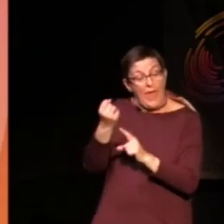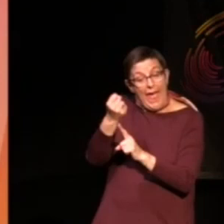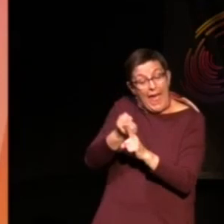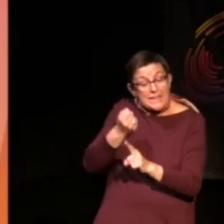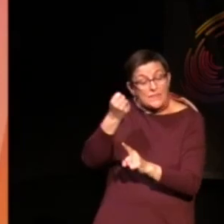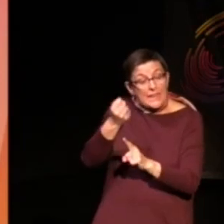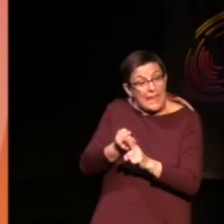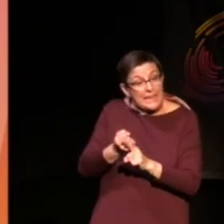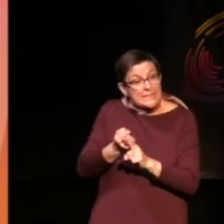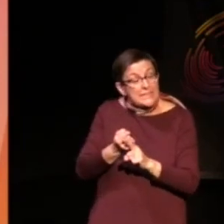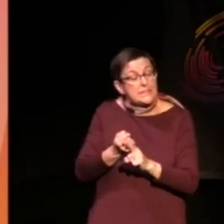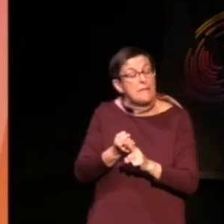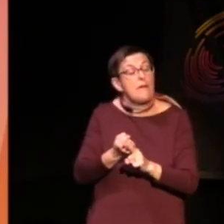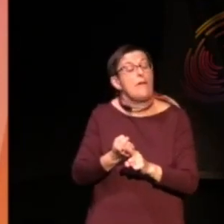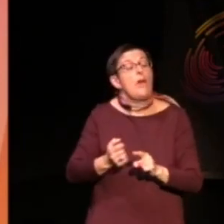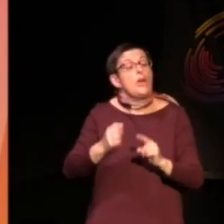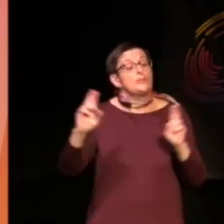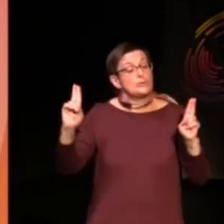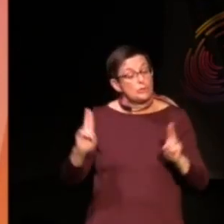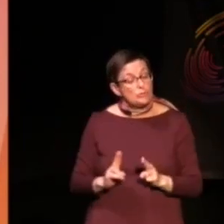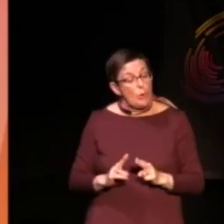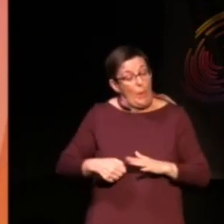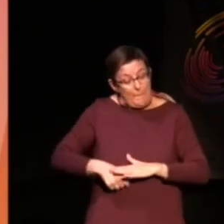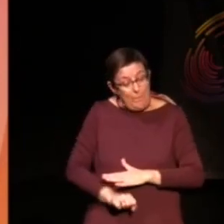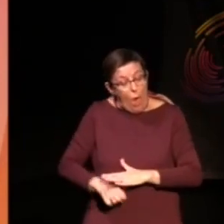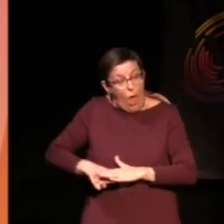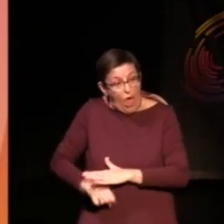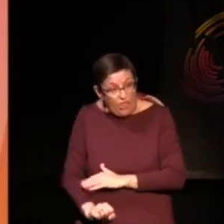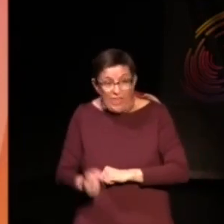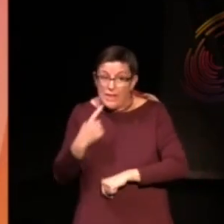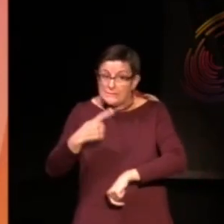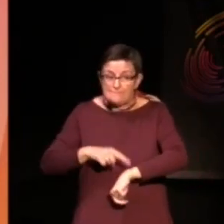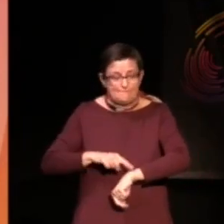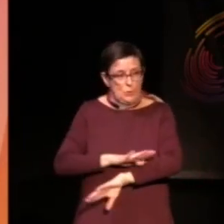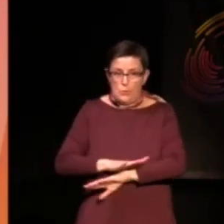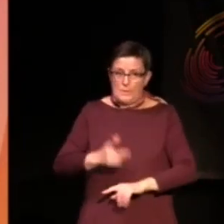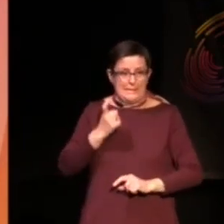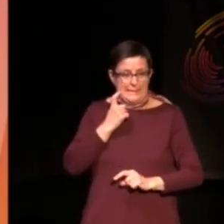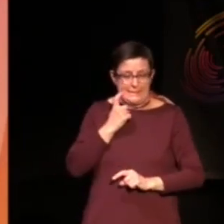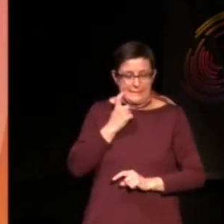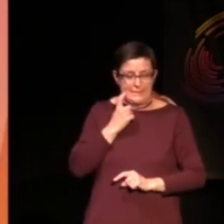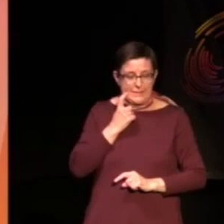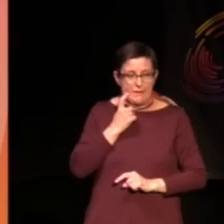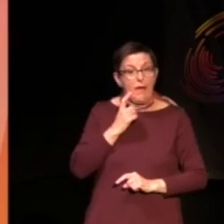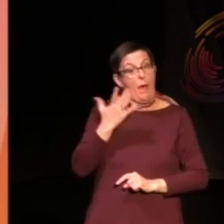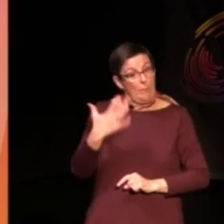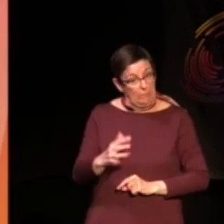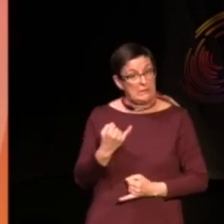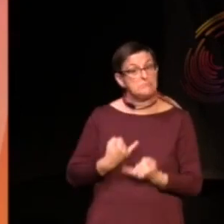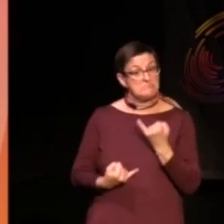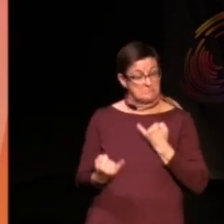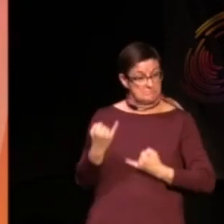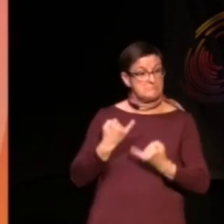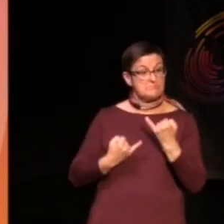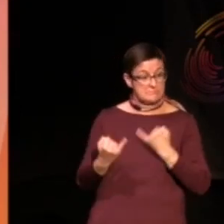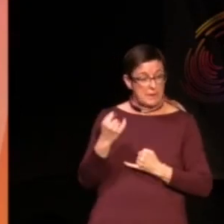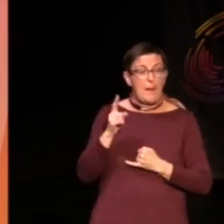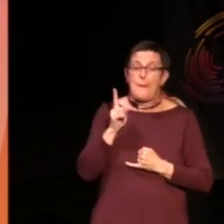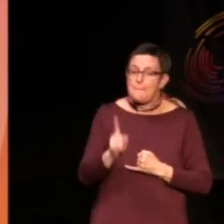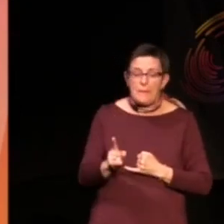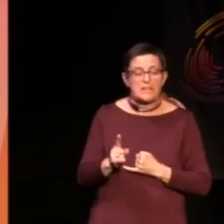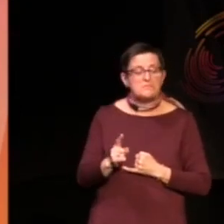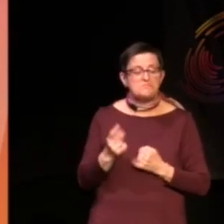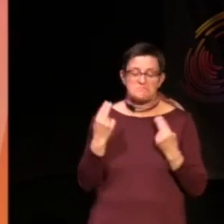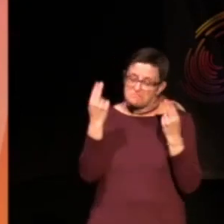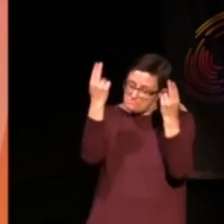birth control at a time when it was not easy to do so. He did get all sorts of criticism for doing so, but he did not